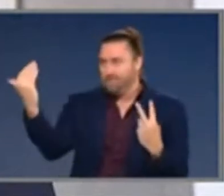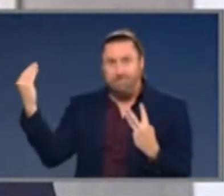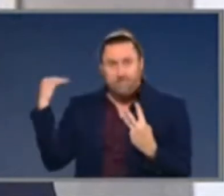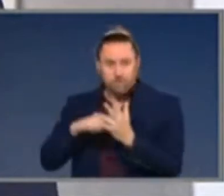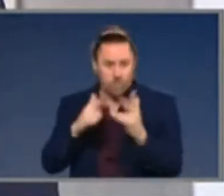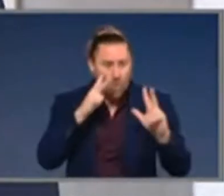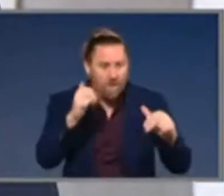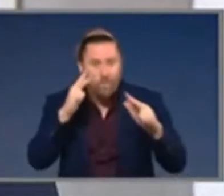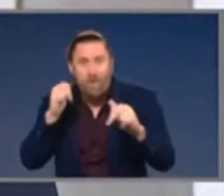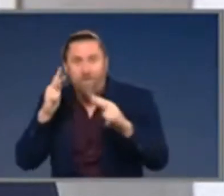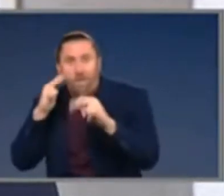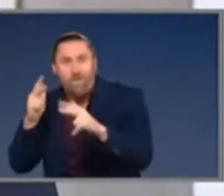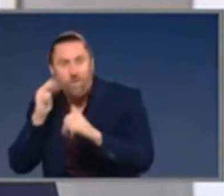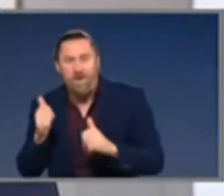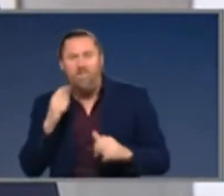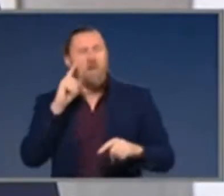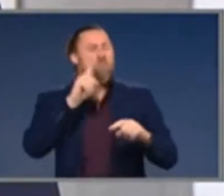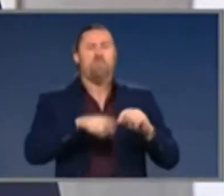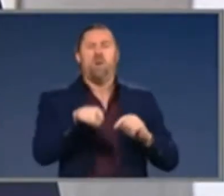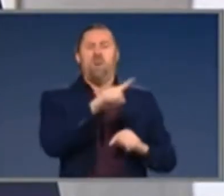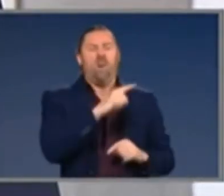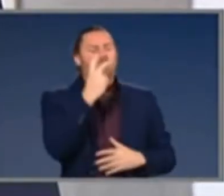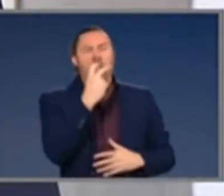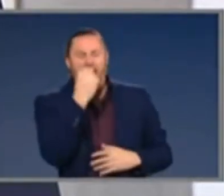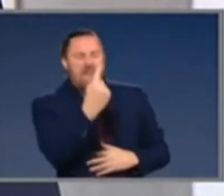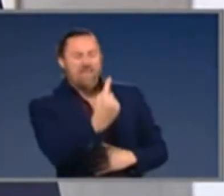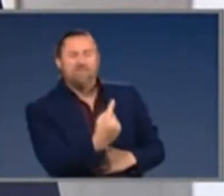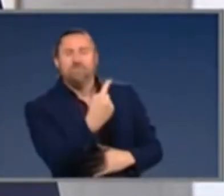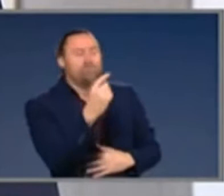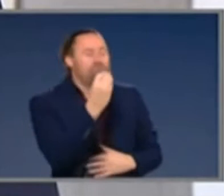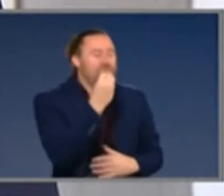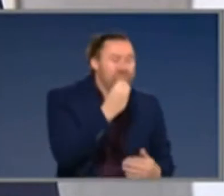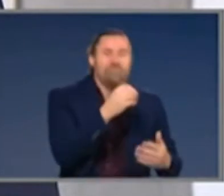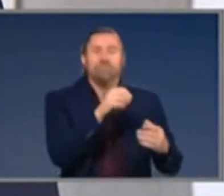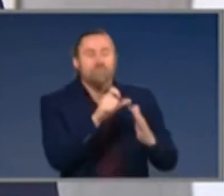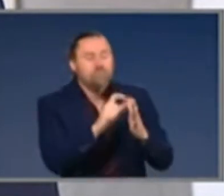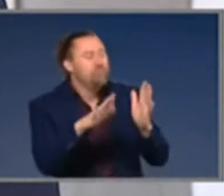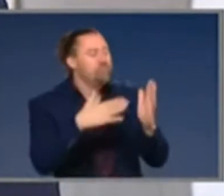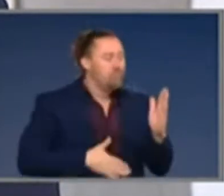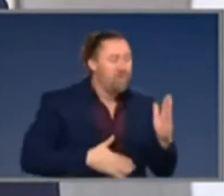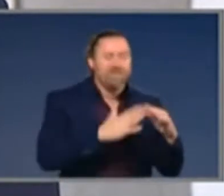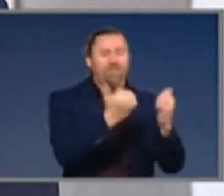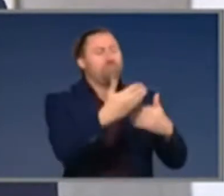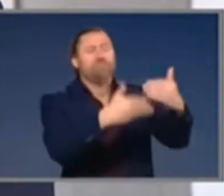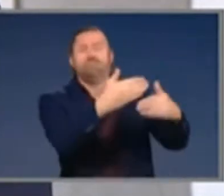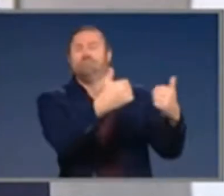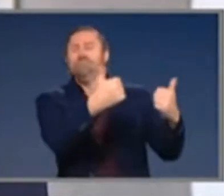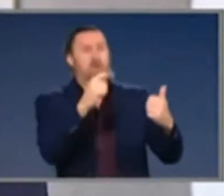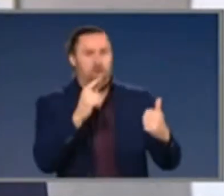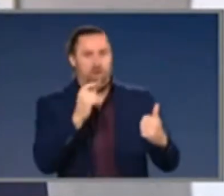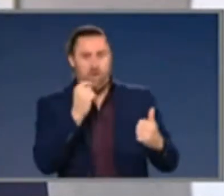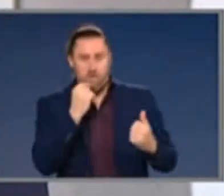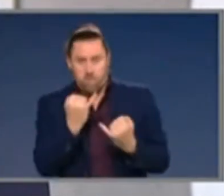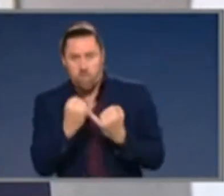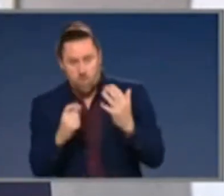in many cases, an even higher standard of nursing care in those places. And so getting access to that private and